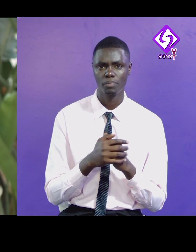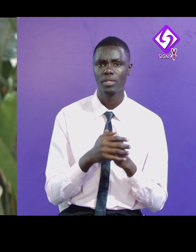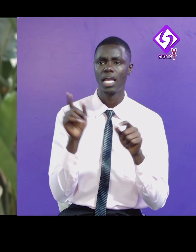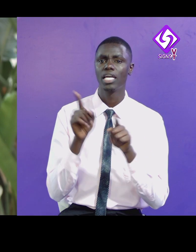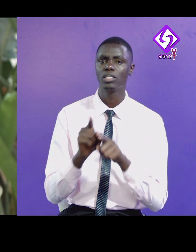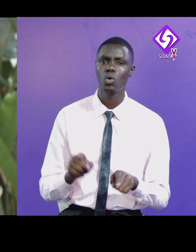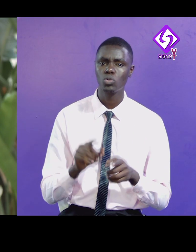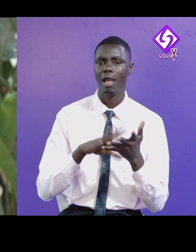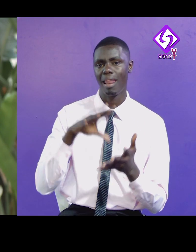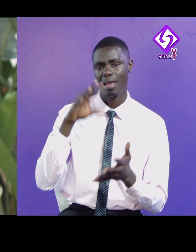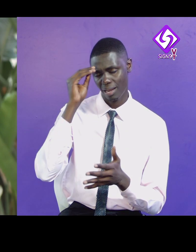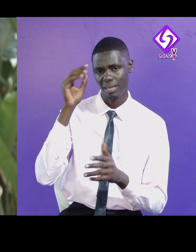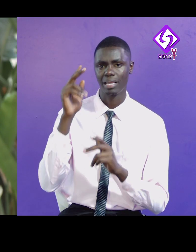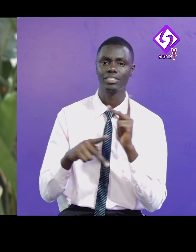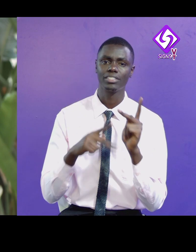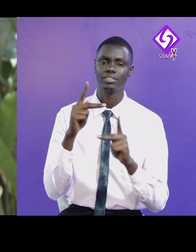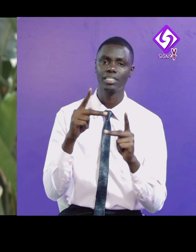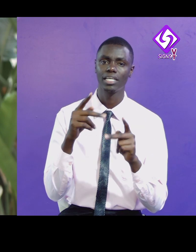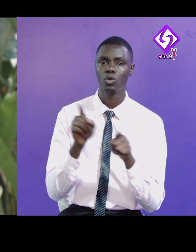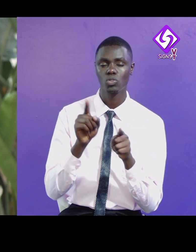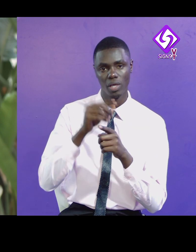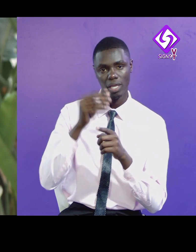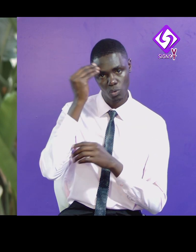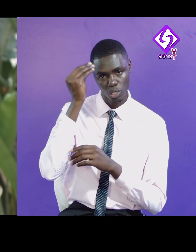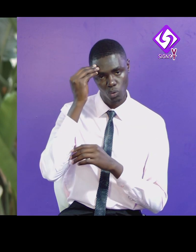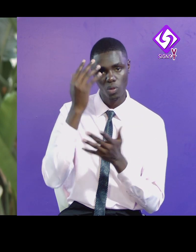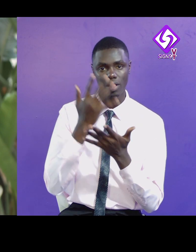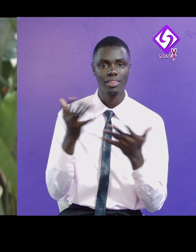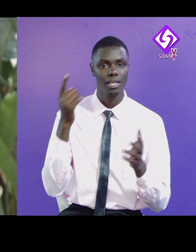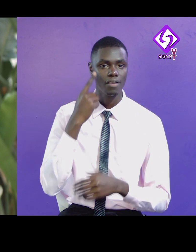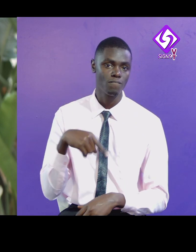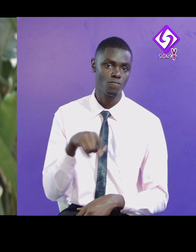it's still also a learning and educational thing for us.